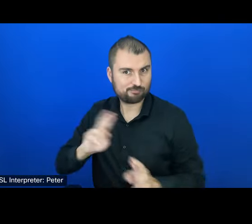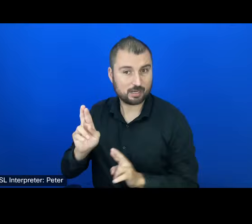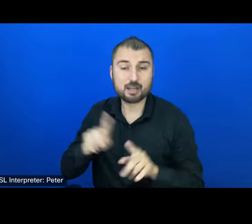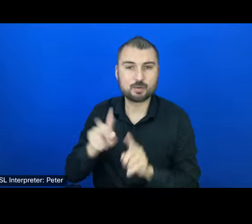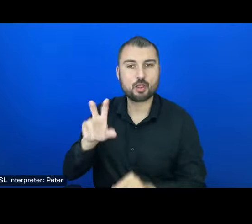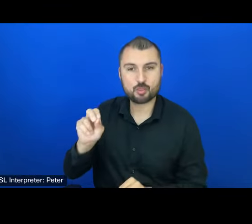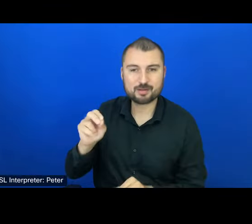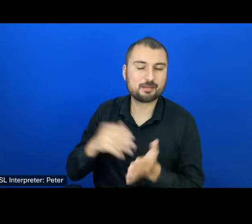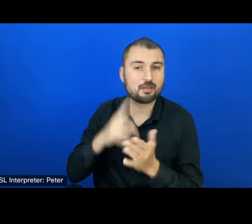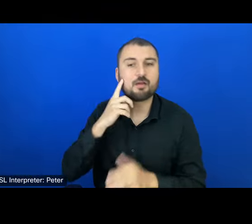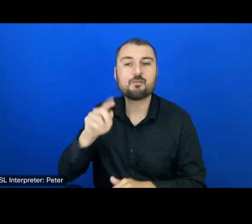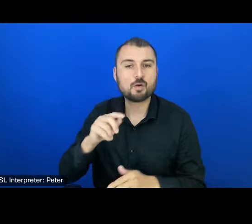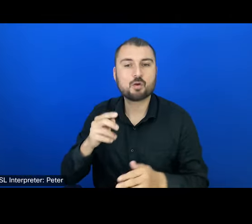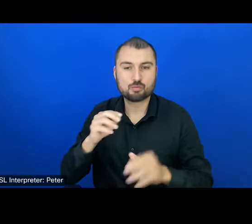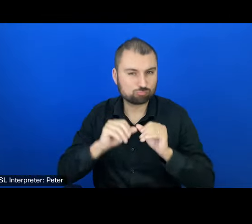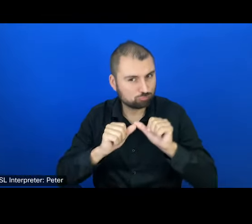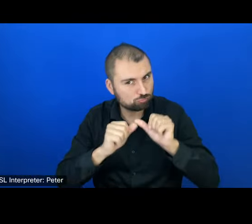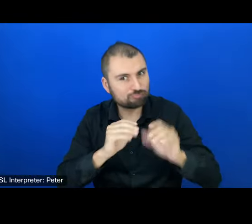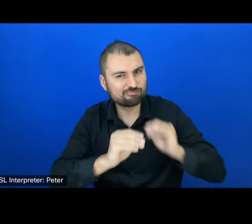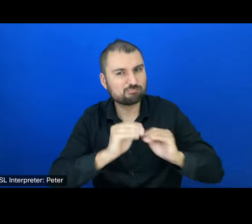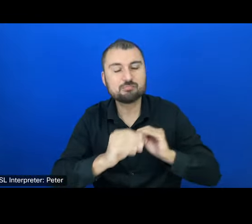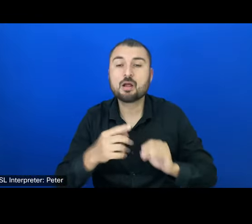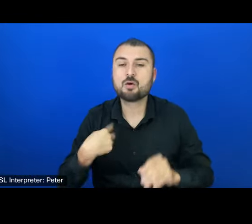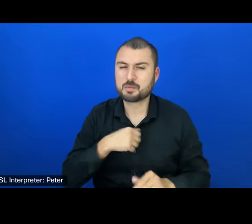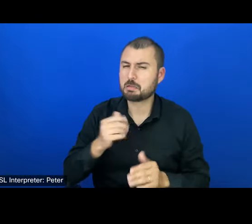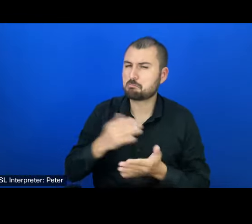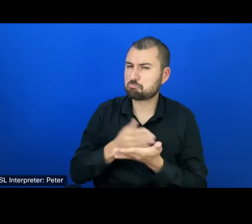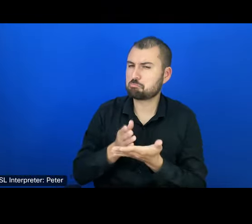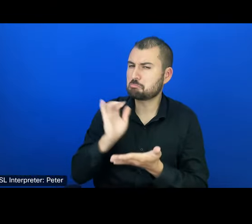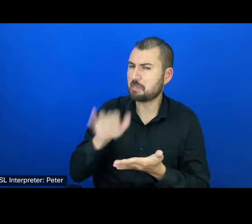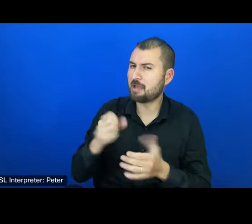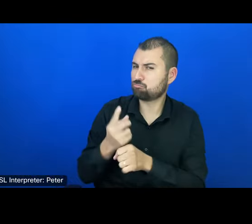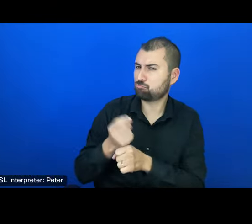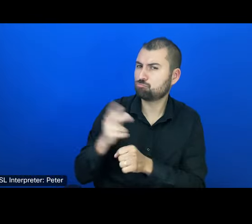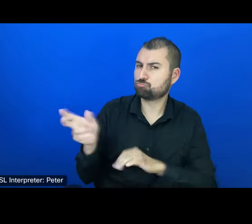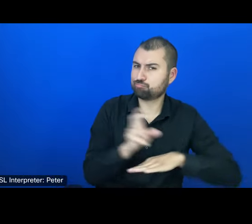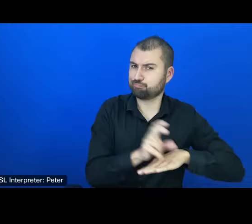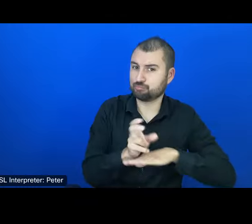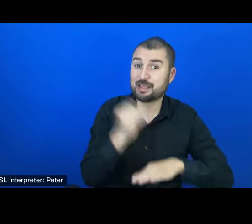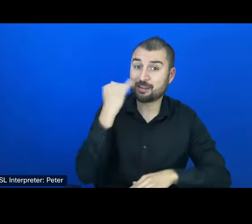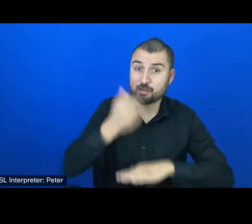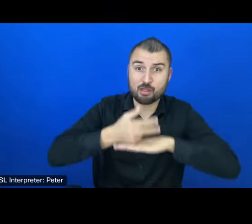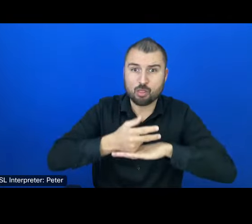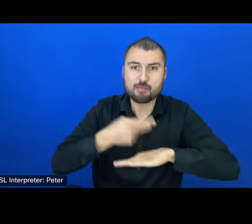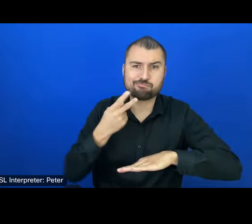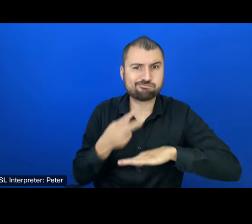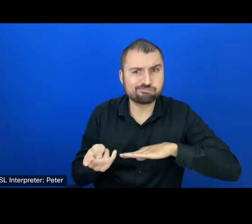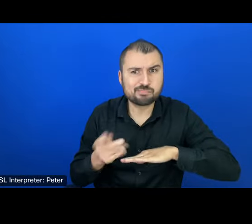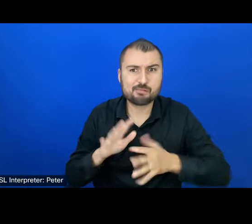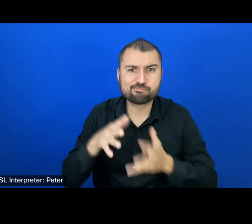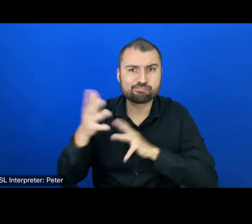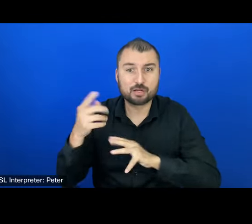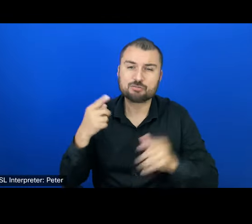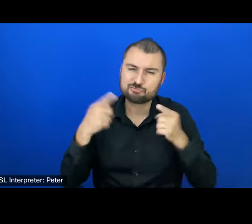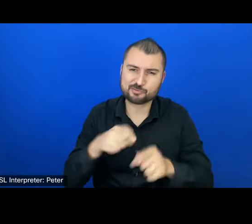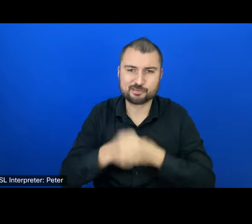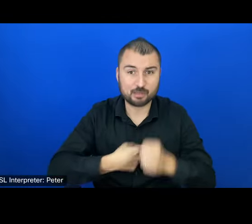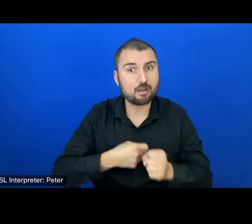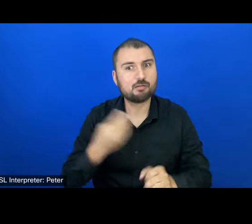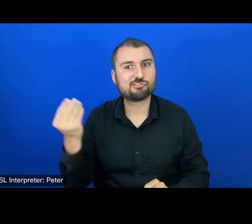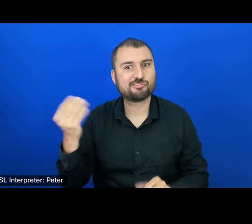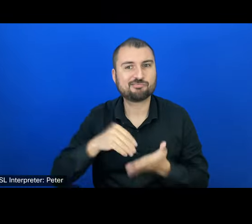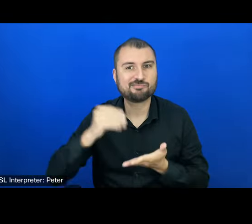scale maintenance. So we typically budget an amount like that for each year. Should a scale fail sometimes during the year, they are costly